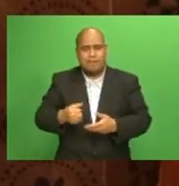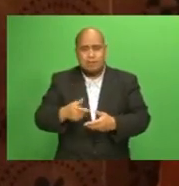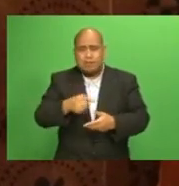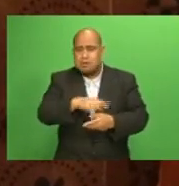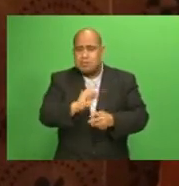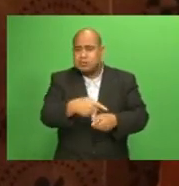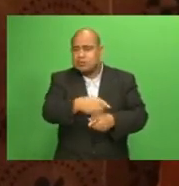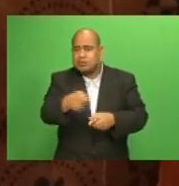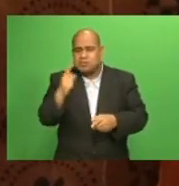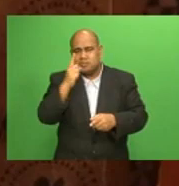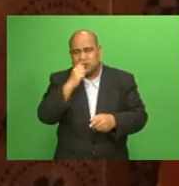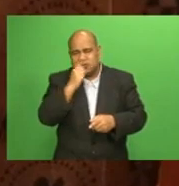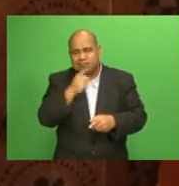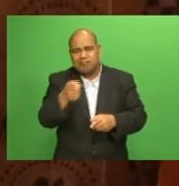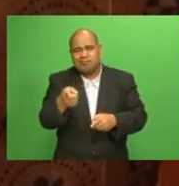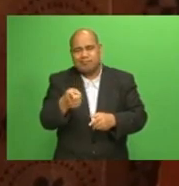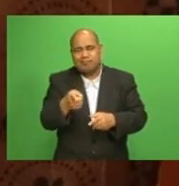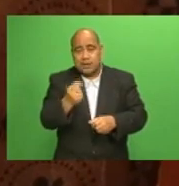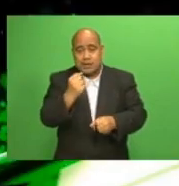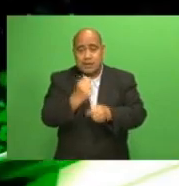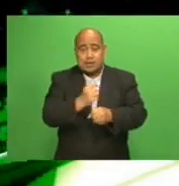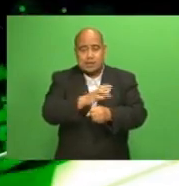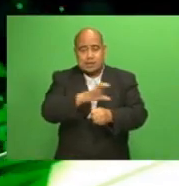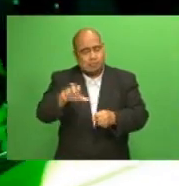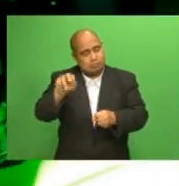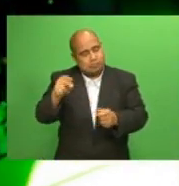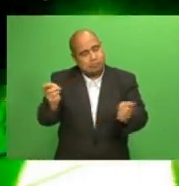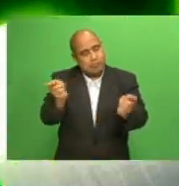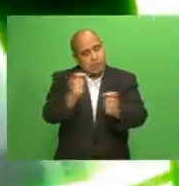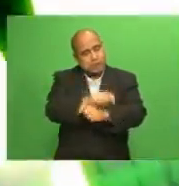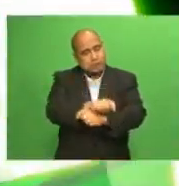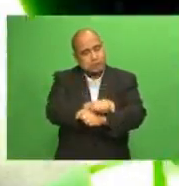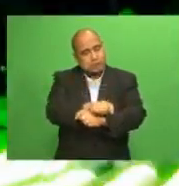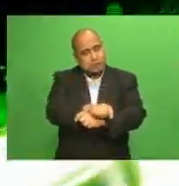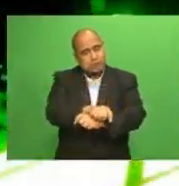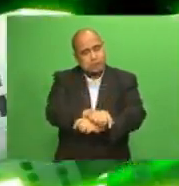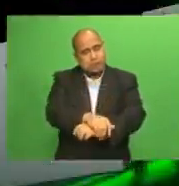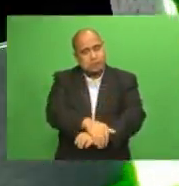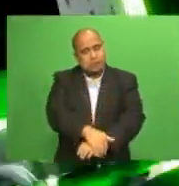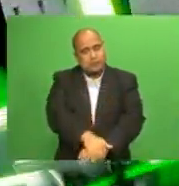to be congratulated for taking up this role.